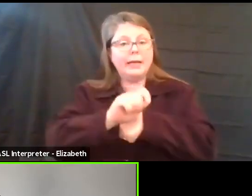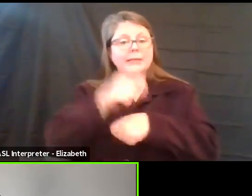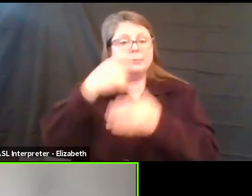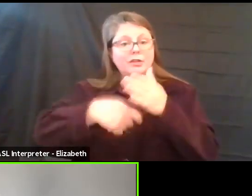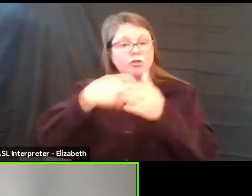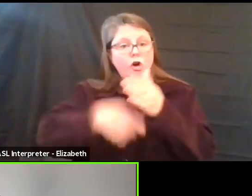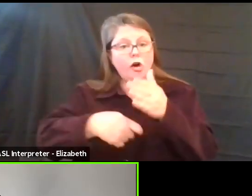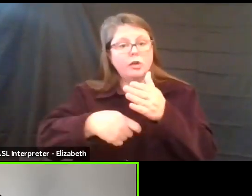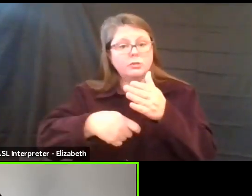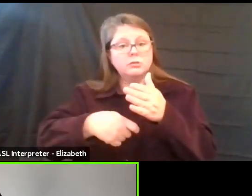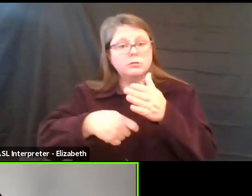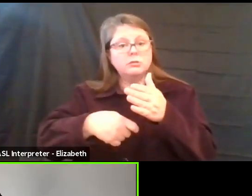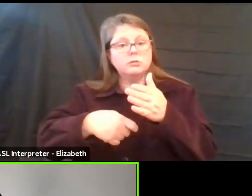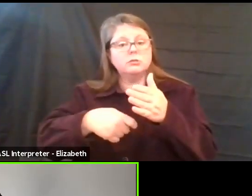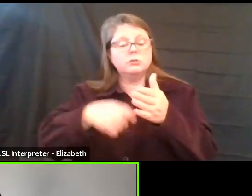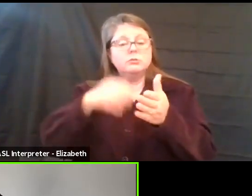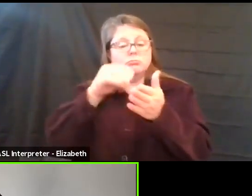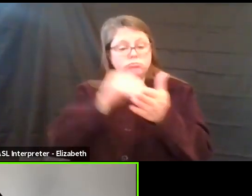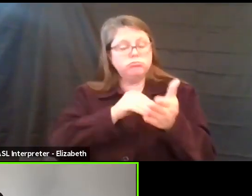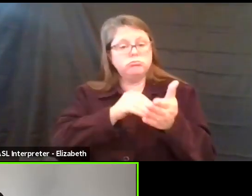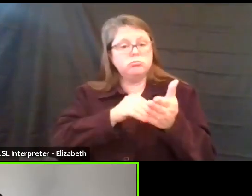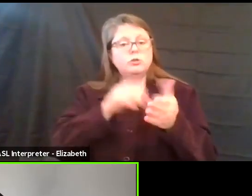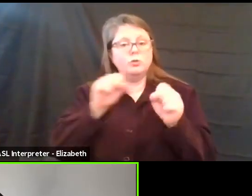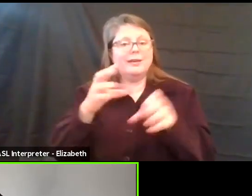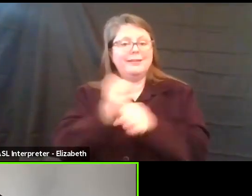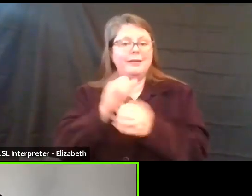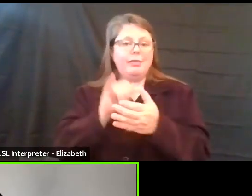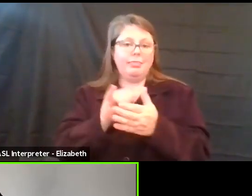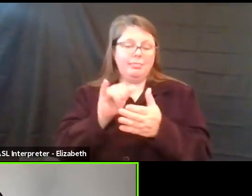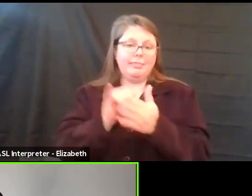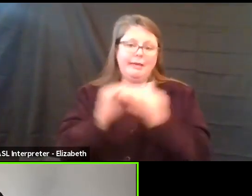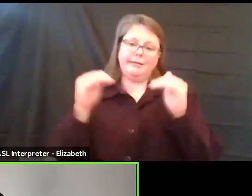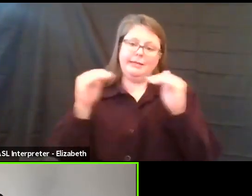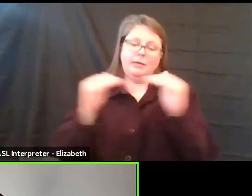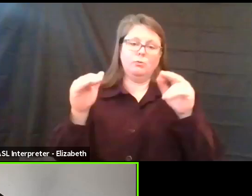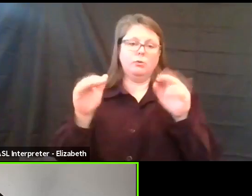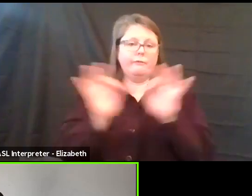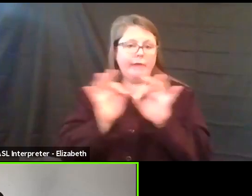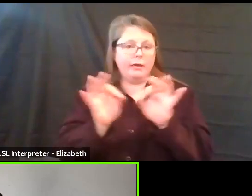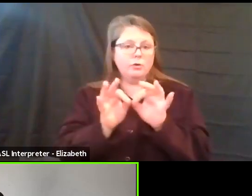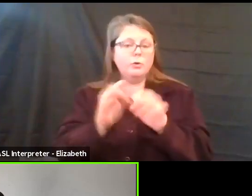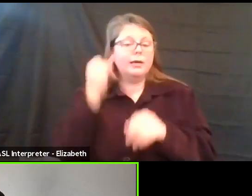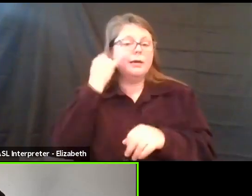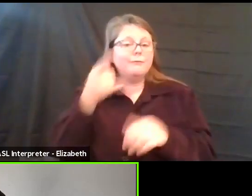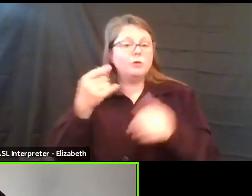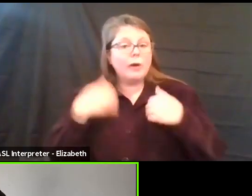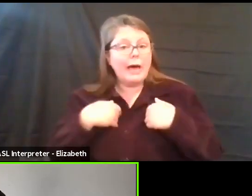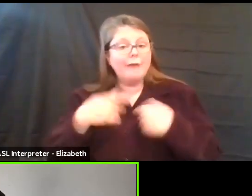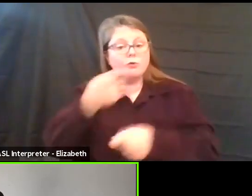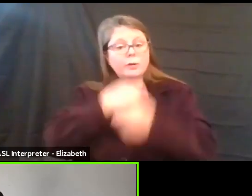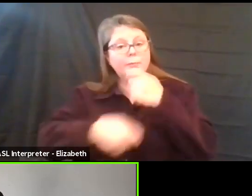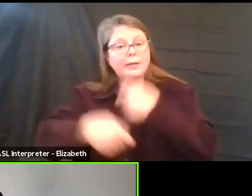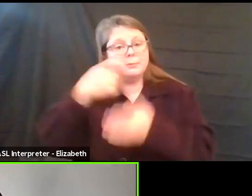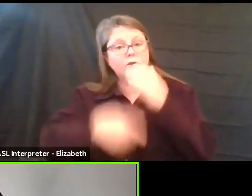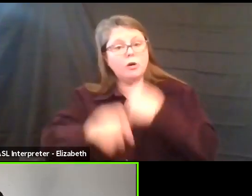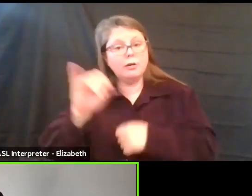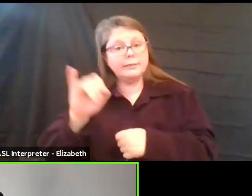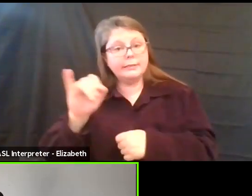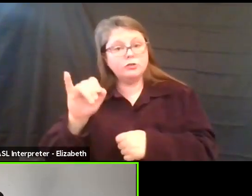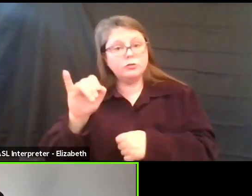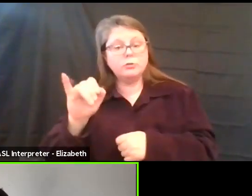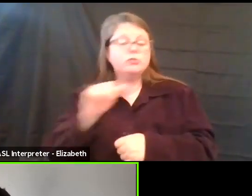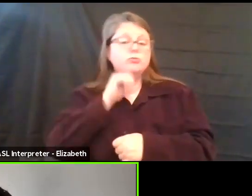replacement cost insurance, you don't necessarily need to replace. That actual cash value payment is